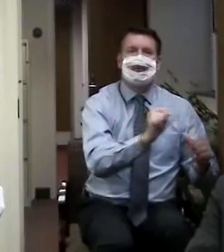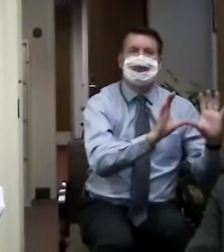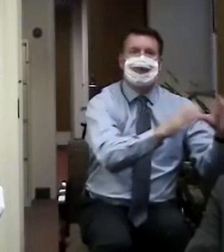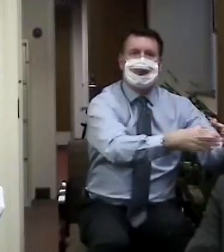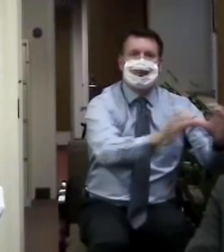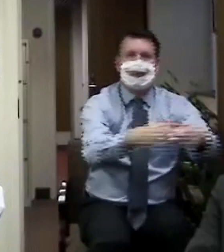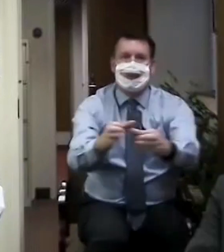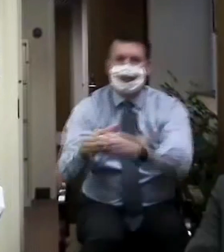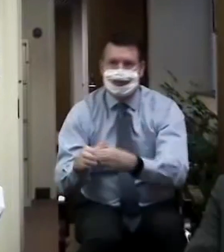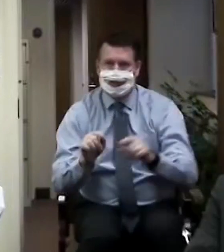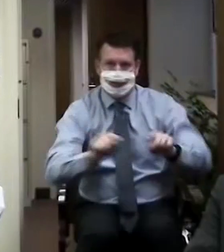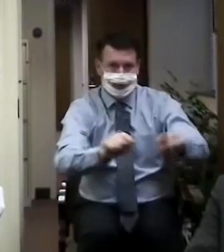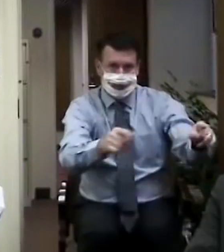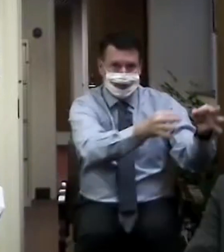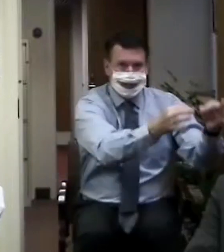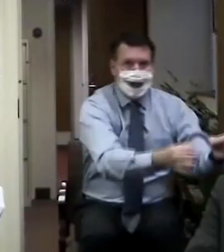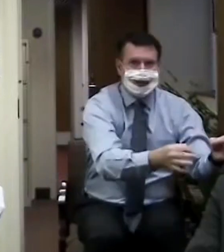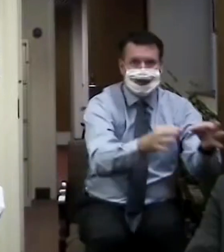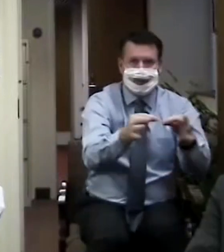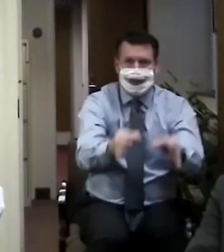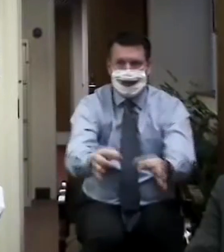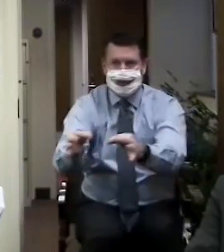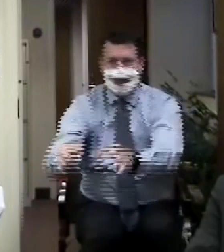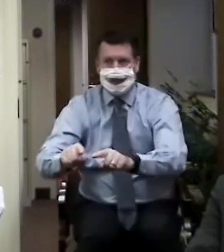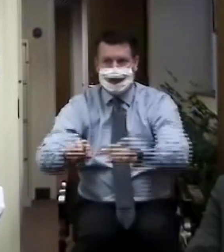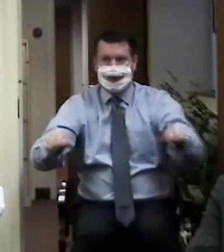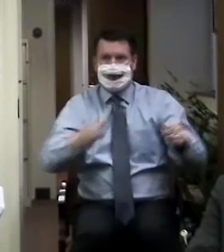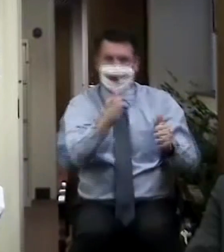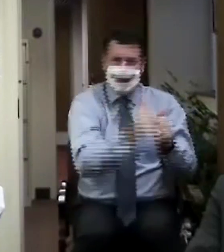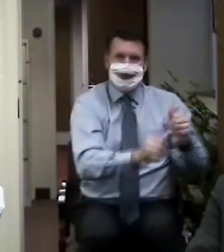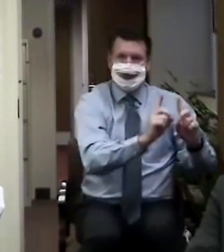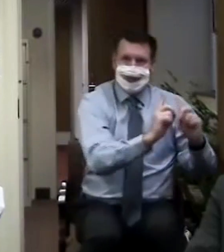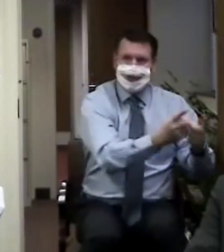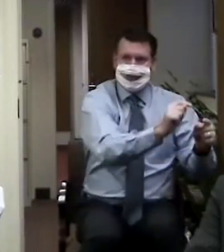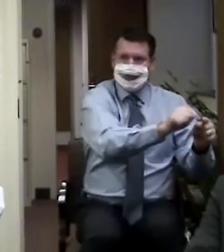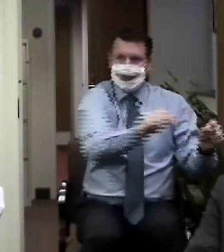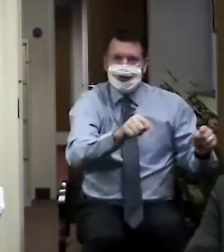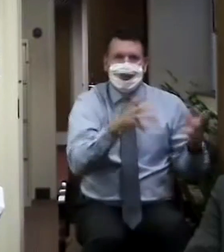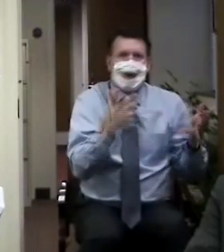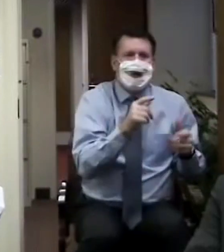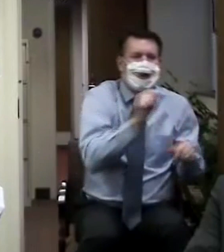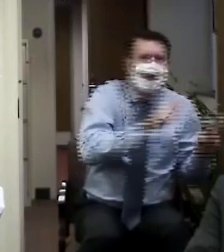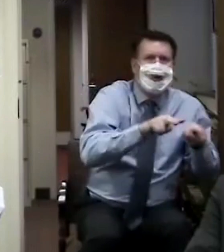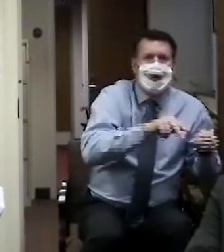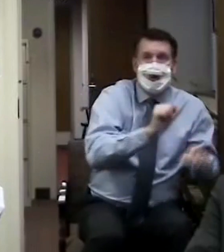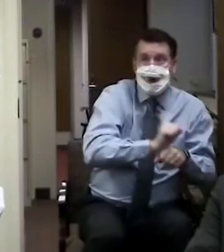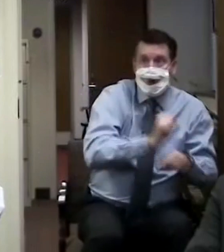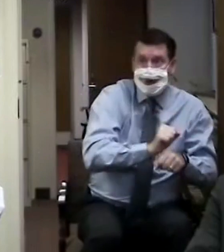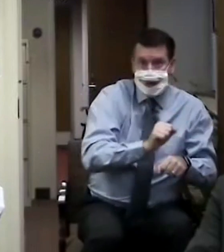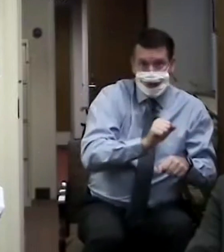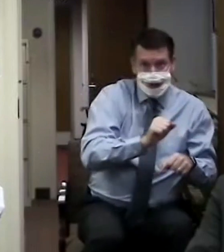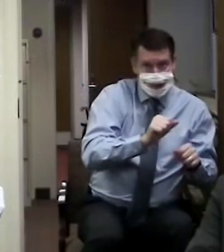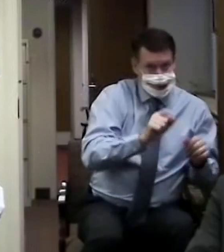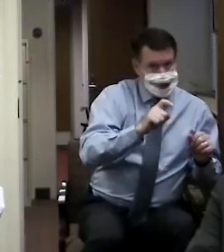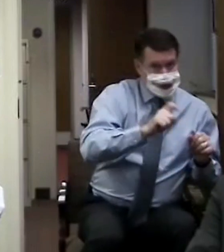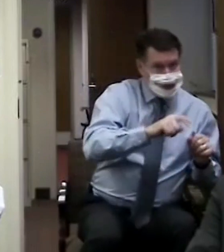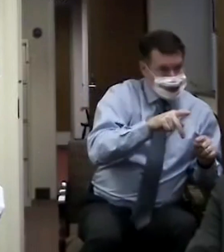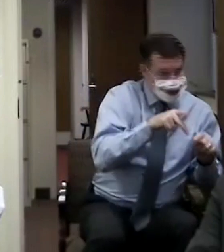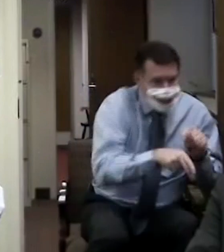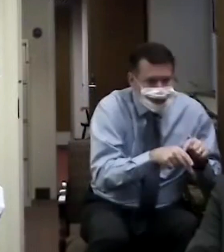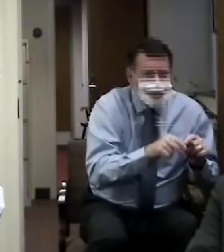in looking at who was furloughed. And again, a large majority of these are partial furloughs. So there's